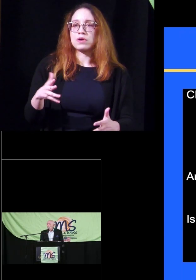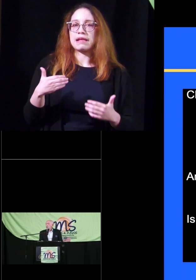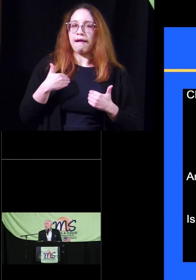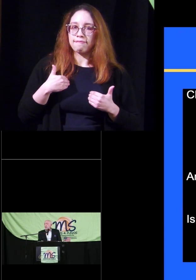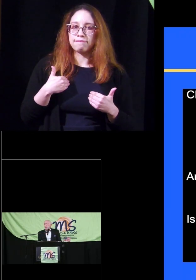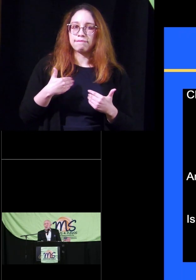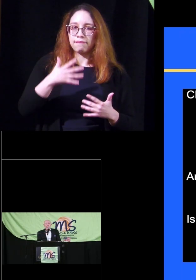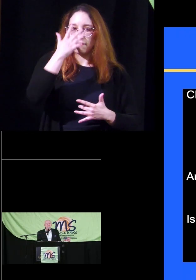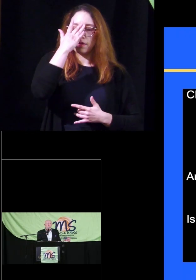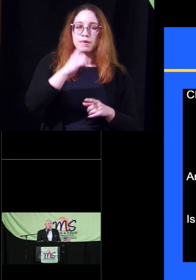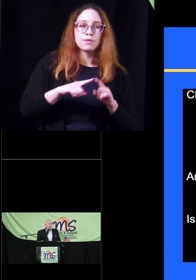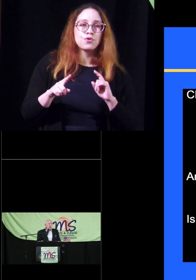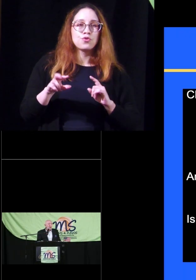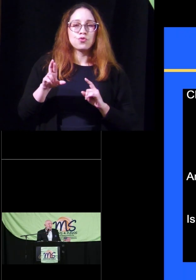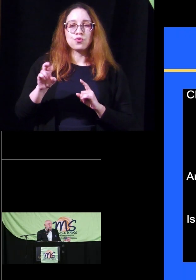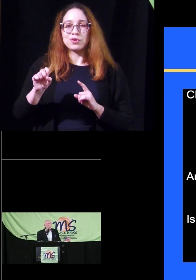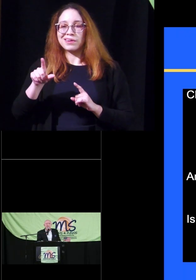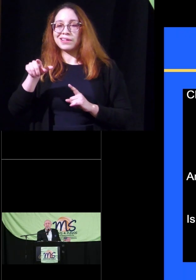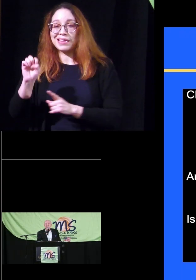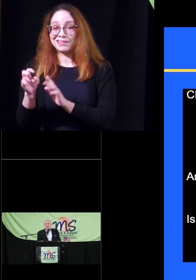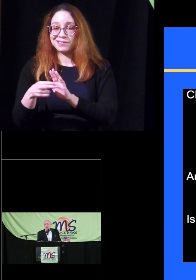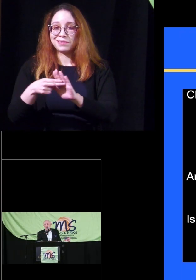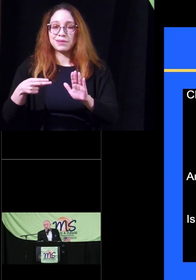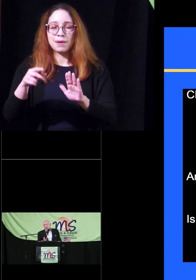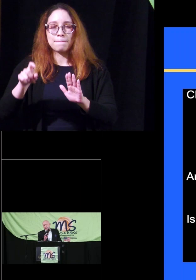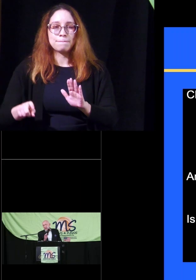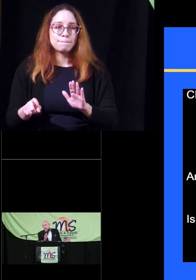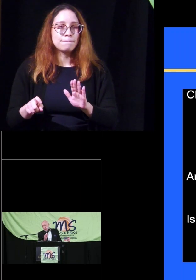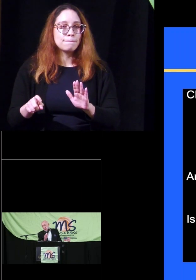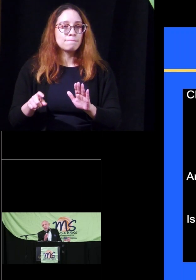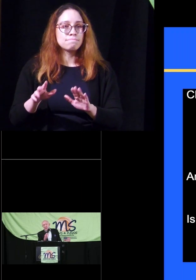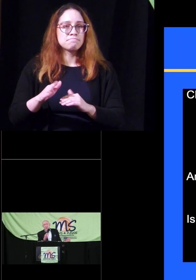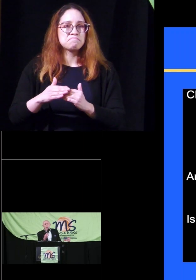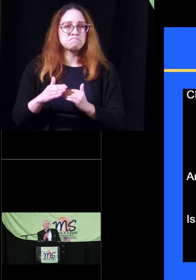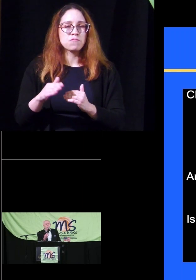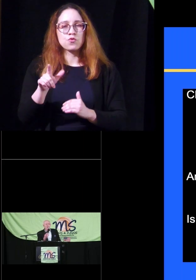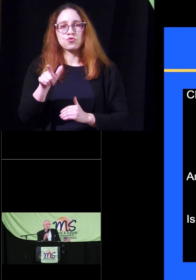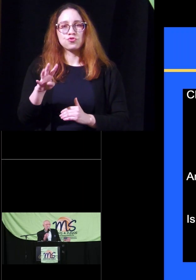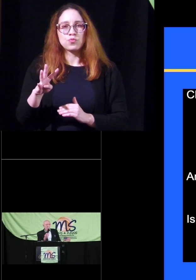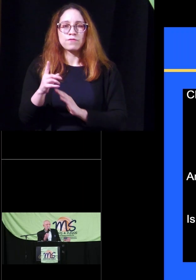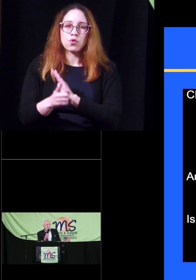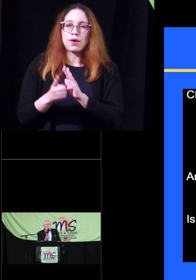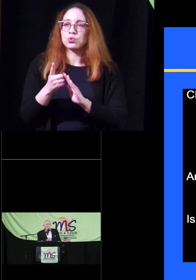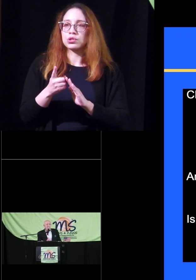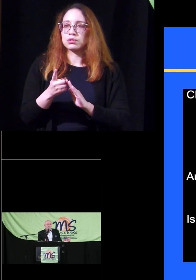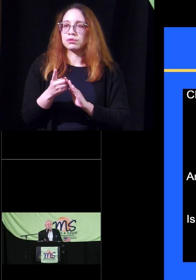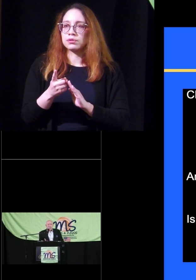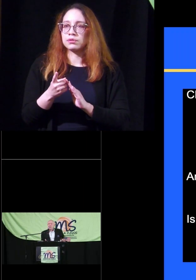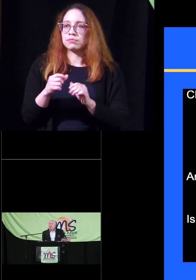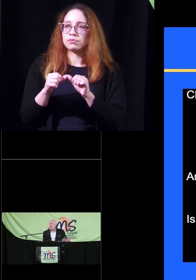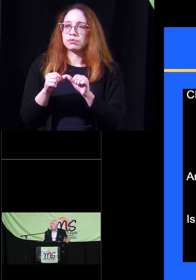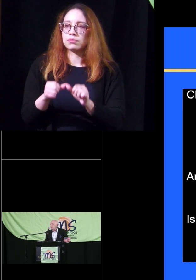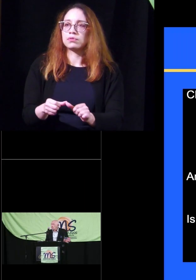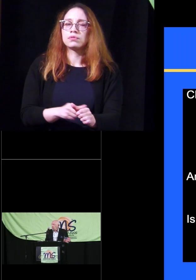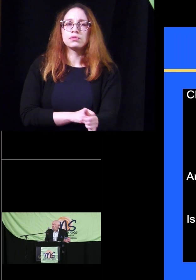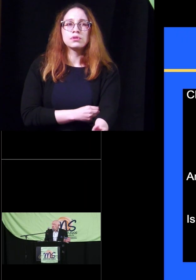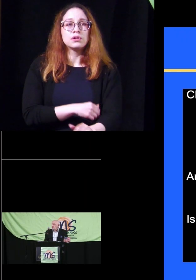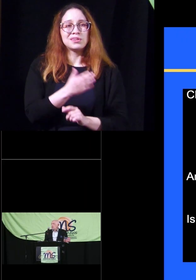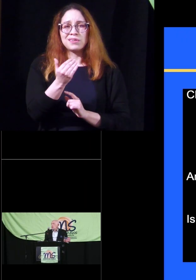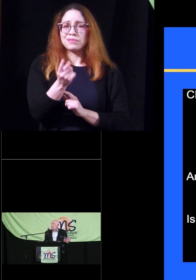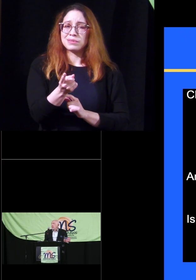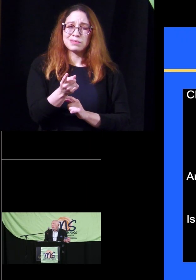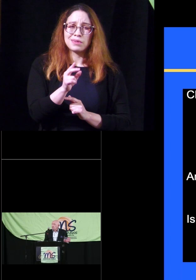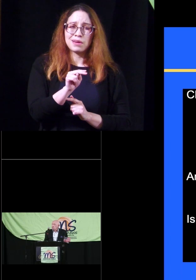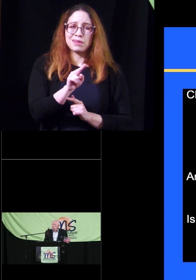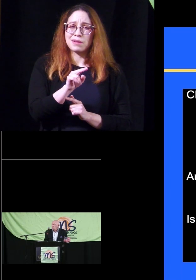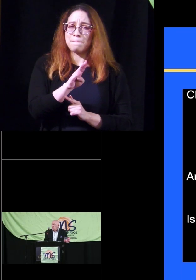symptom. But for a relapse to be called a relapse, it must last at least 24 hours. That means 15 minutes of numbness